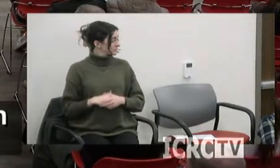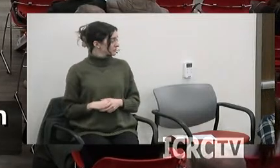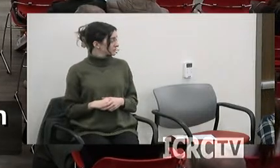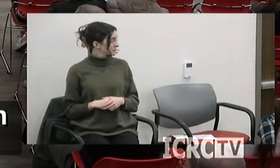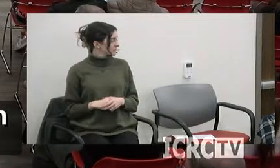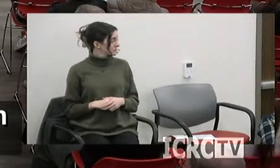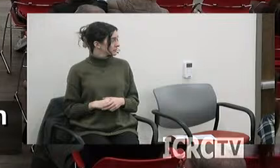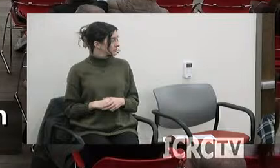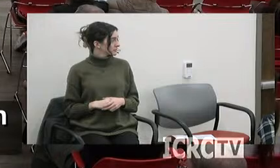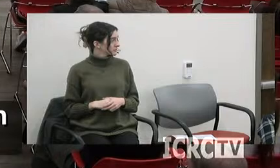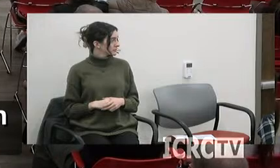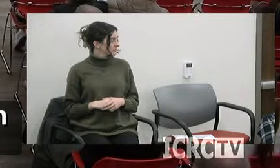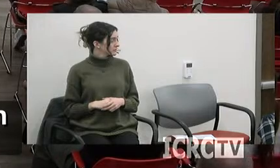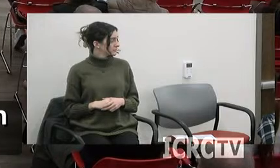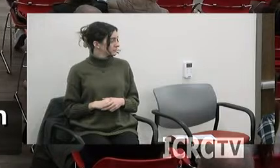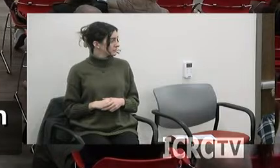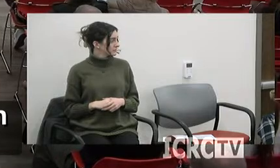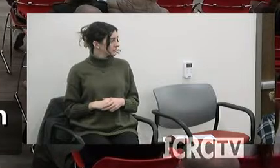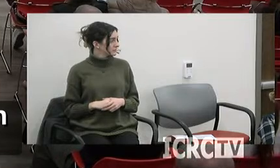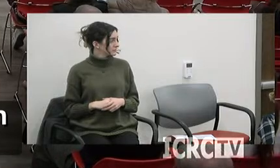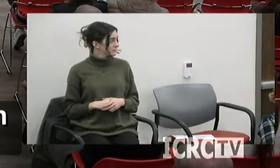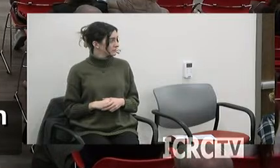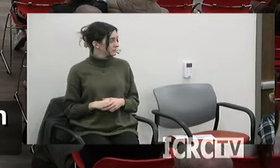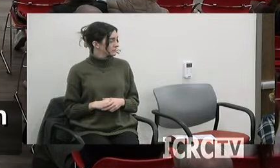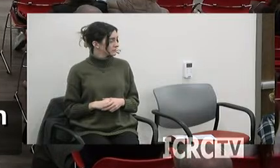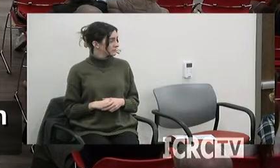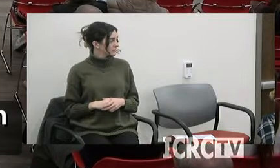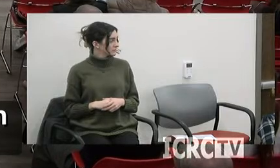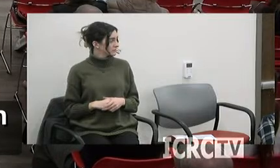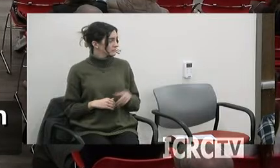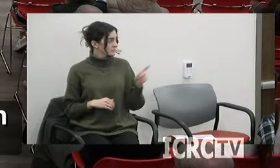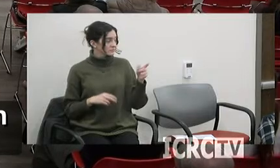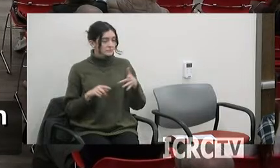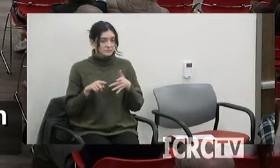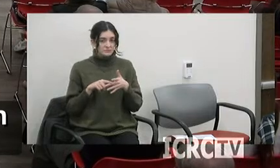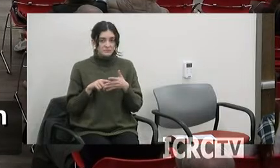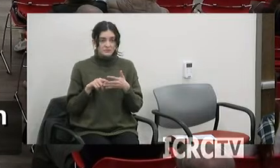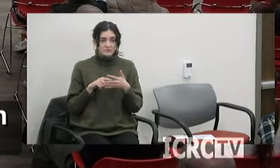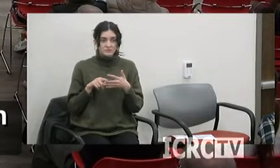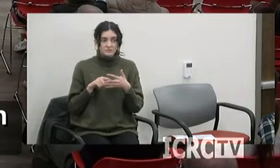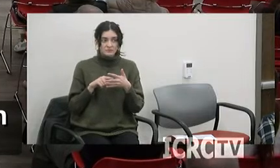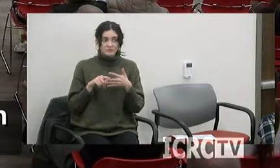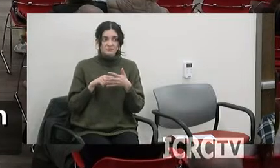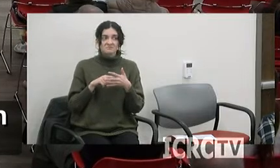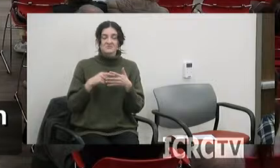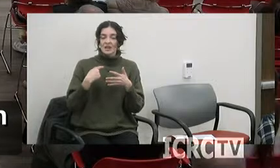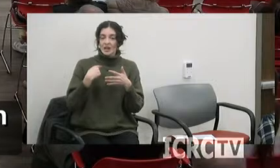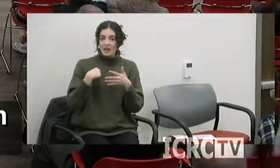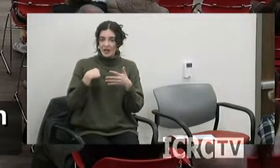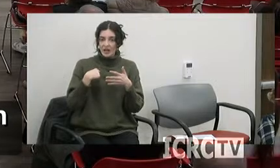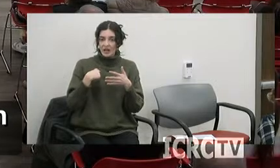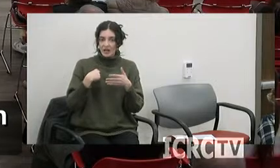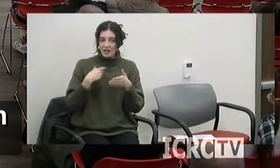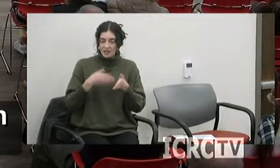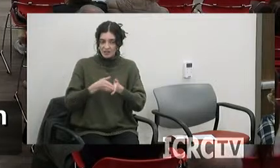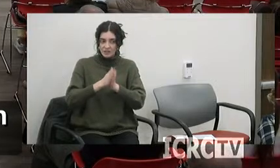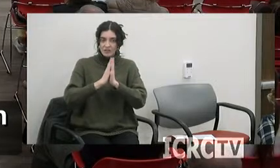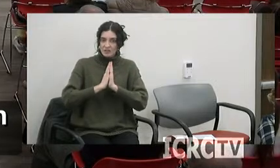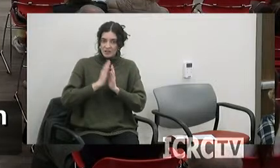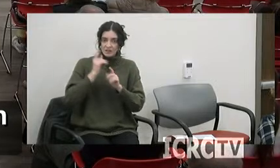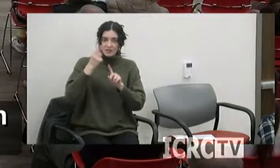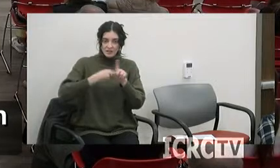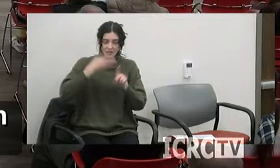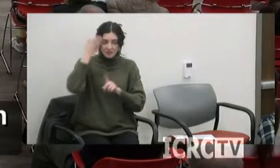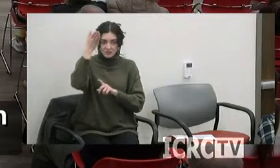Okay, so I need a motion to set the organizational board meeting for January 4th, 2024